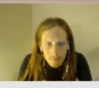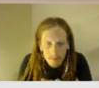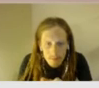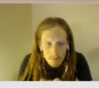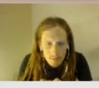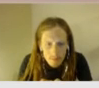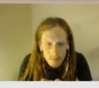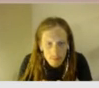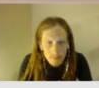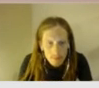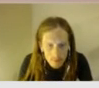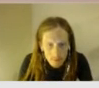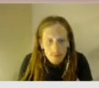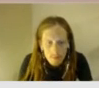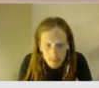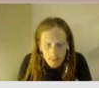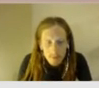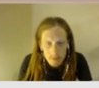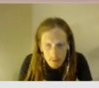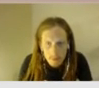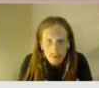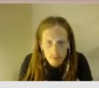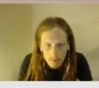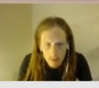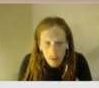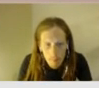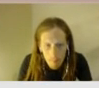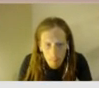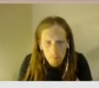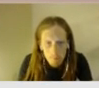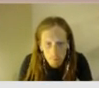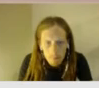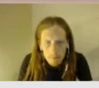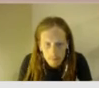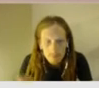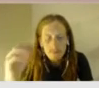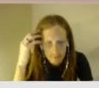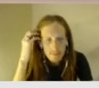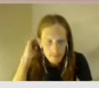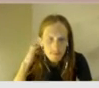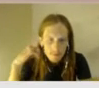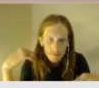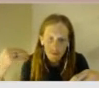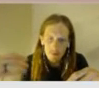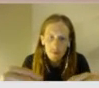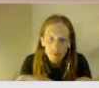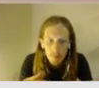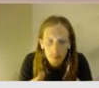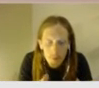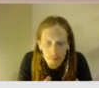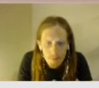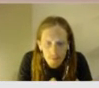being, you know, incarcerated, but the families kind of go through their own level of imprisonment as well. And